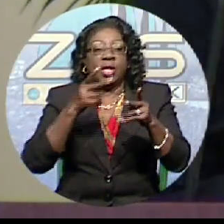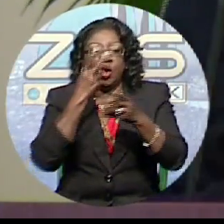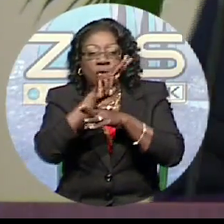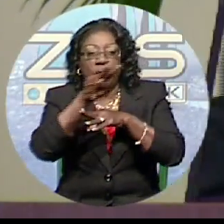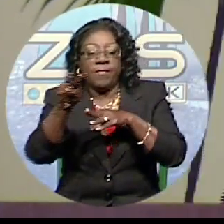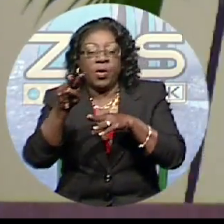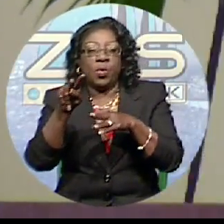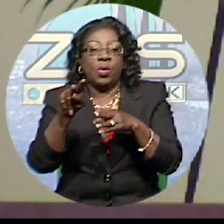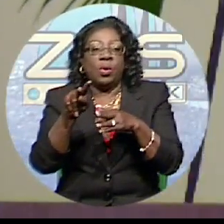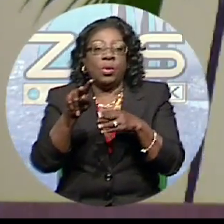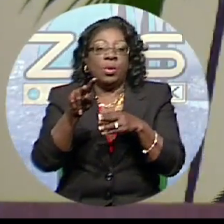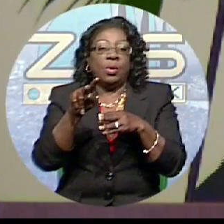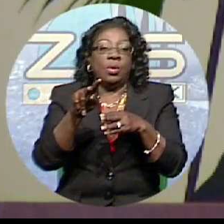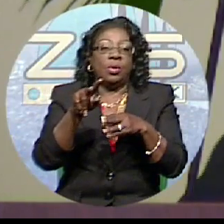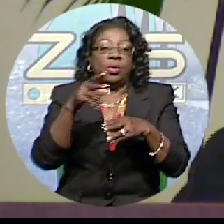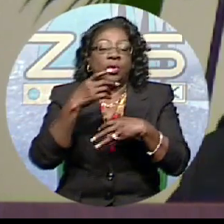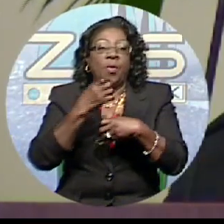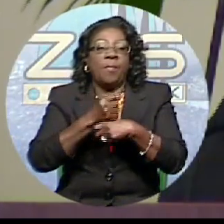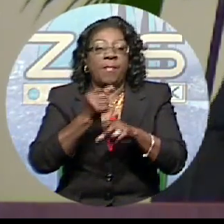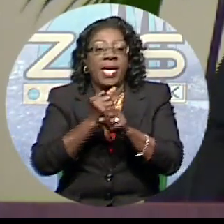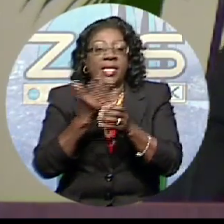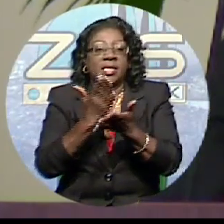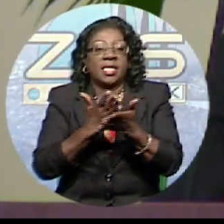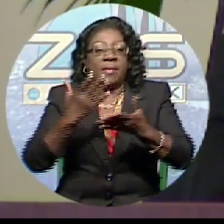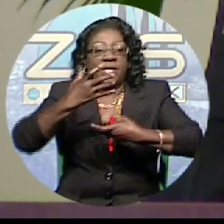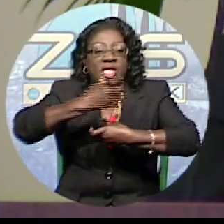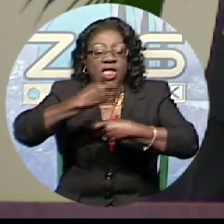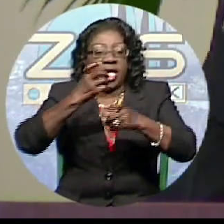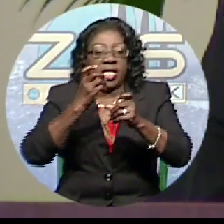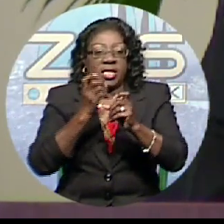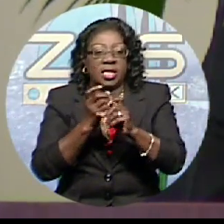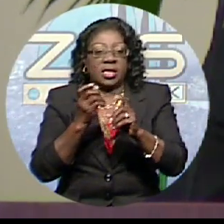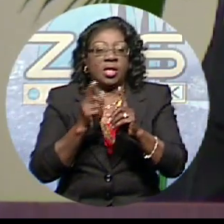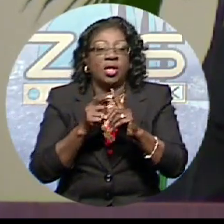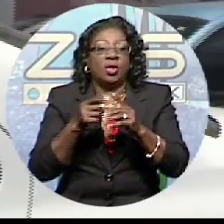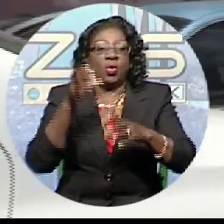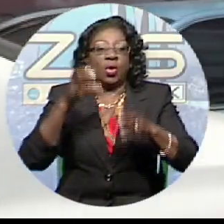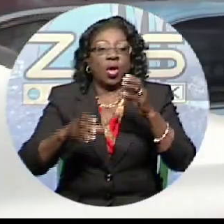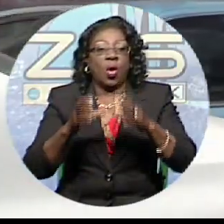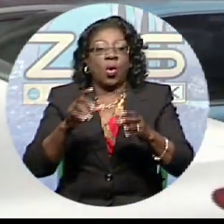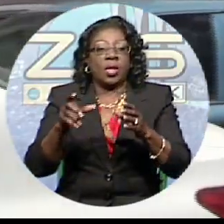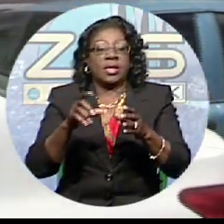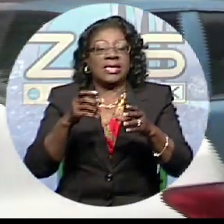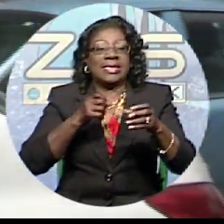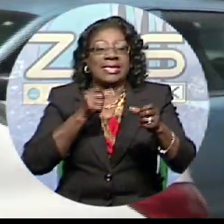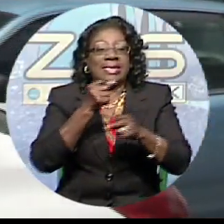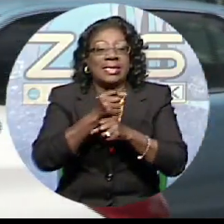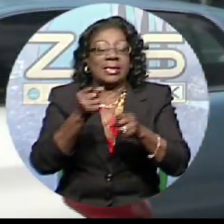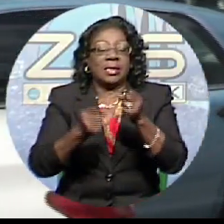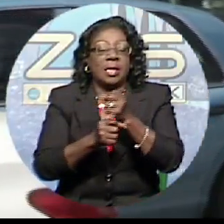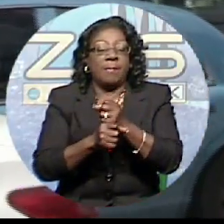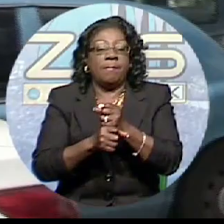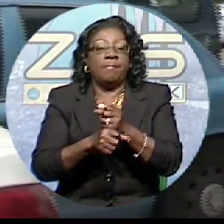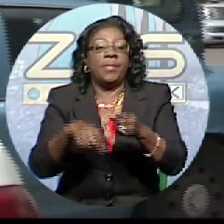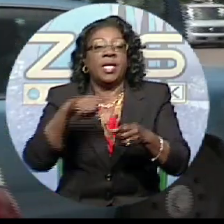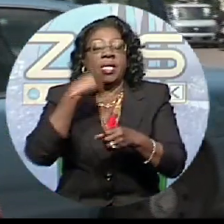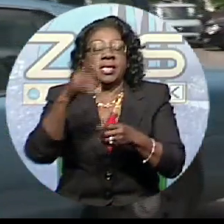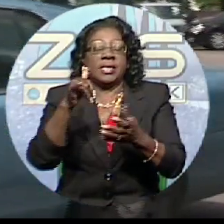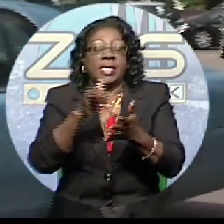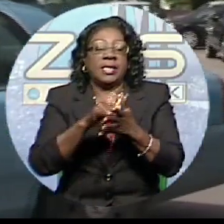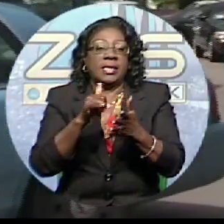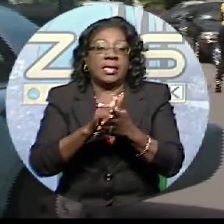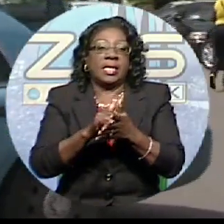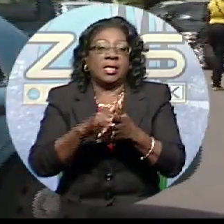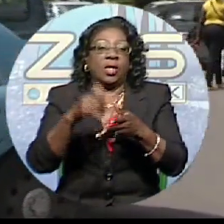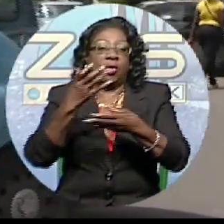sufficient to cause them to read some other tenets into the law. With this in mind, Mr. Christie noted that the rationale behind